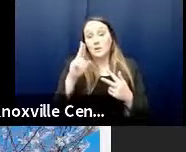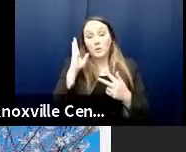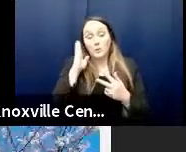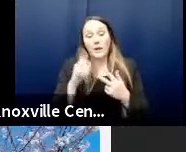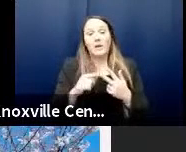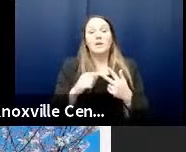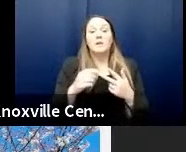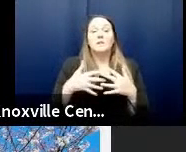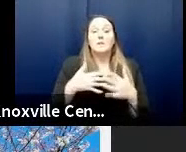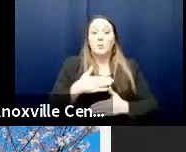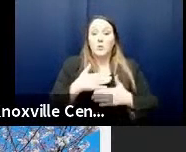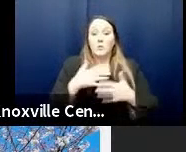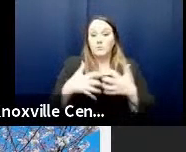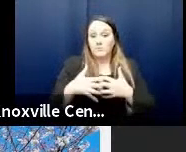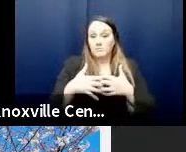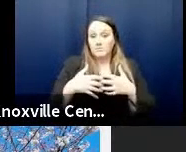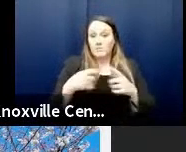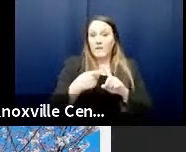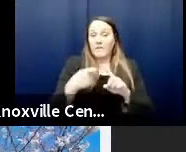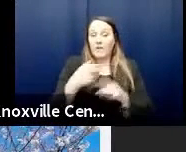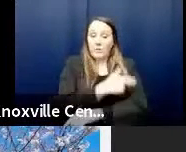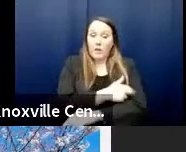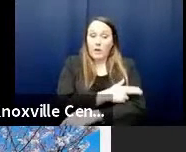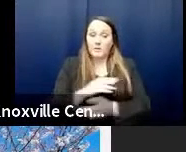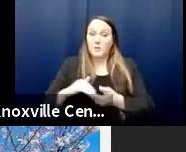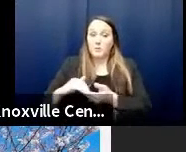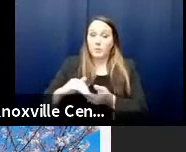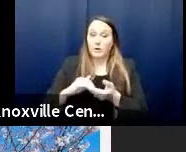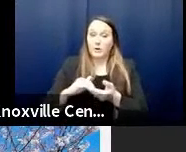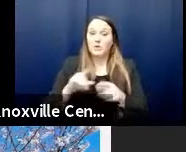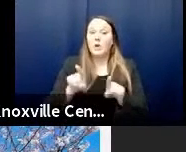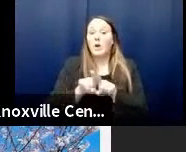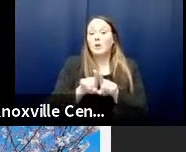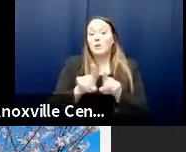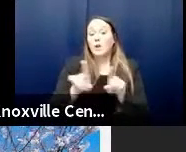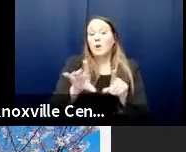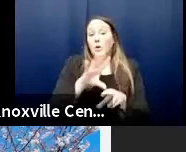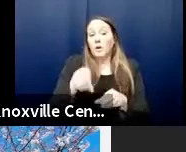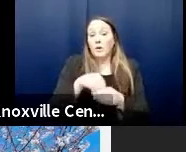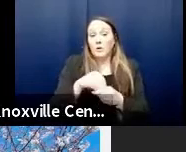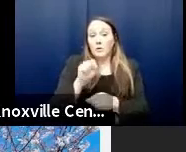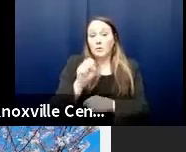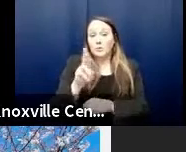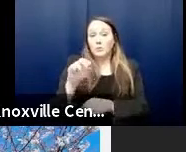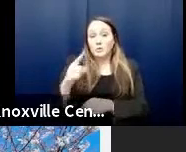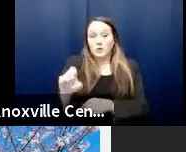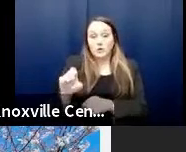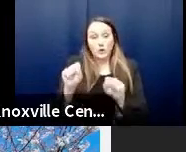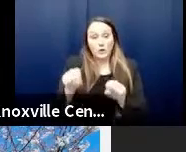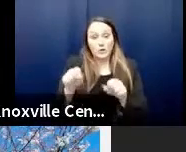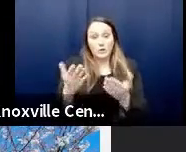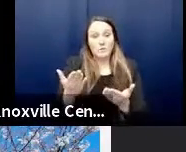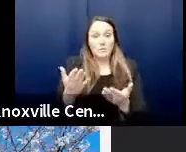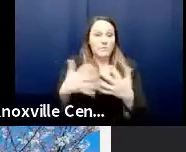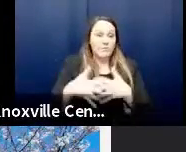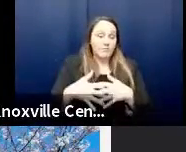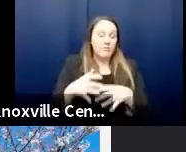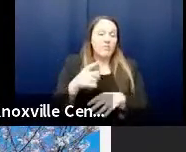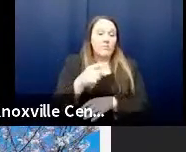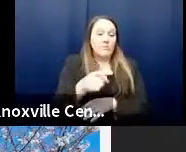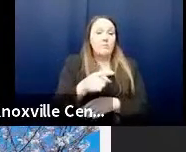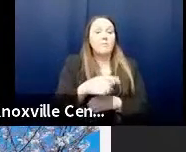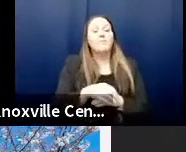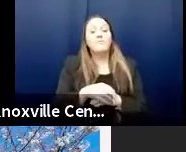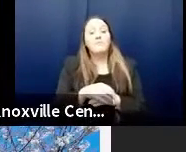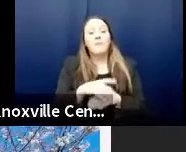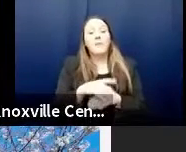hospital partners. It also shows the additional surge capacity for these categories, as well as the COVID positive